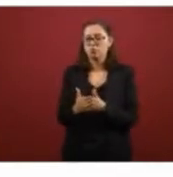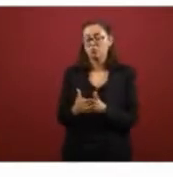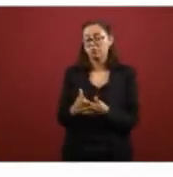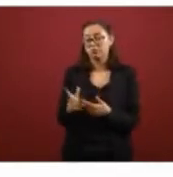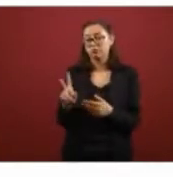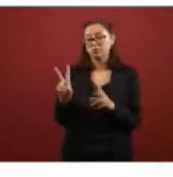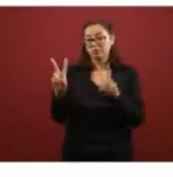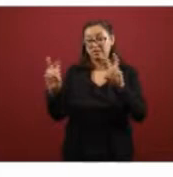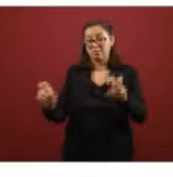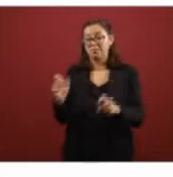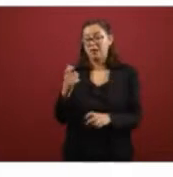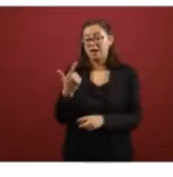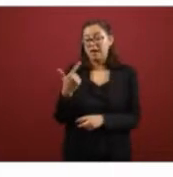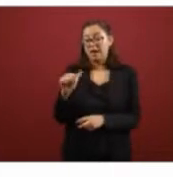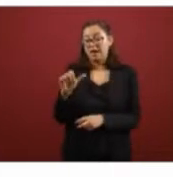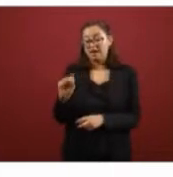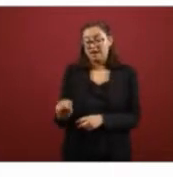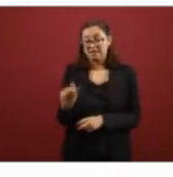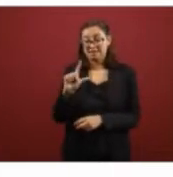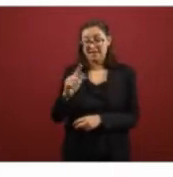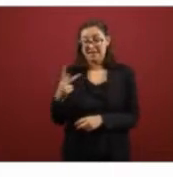start